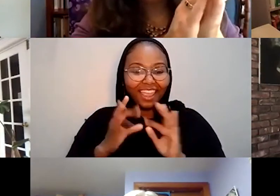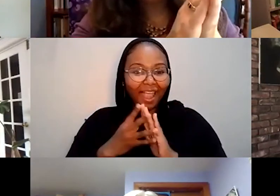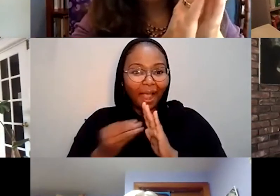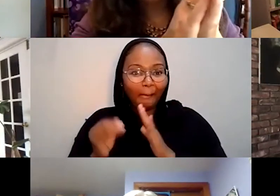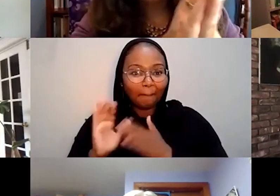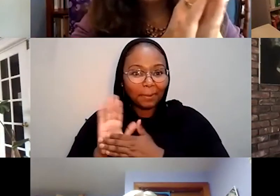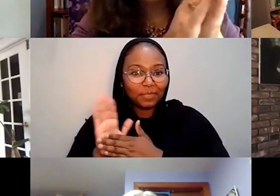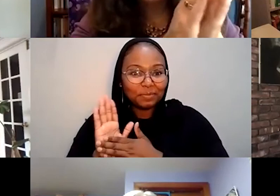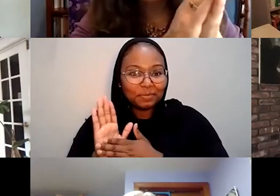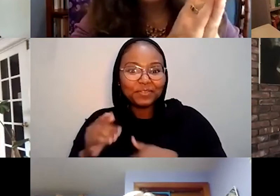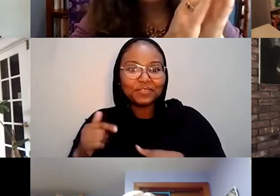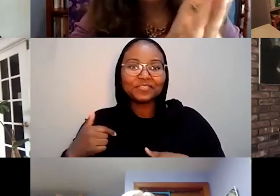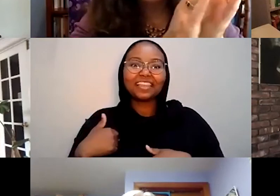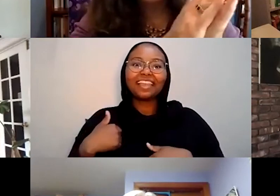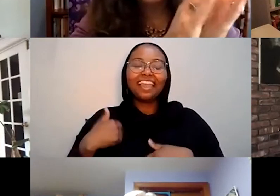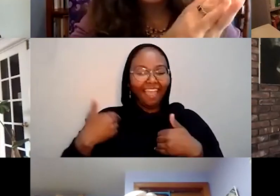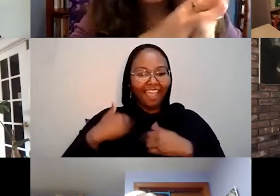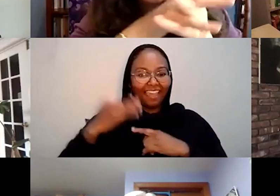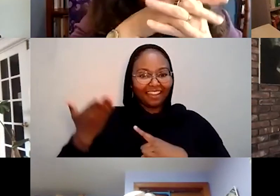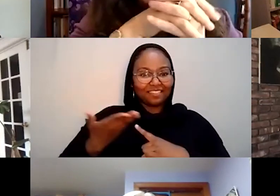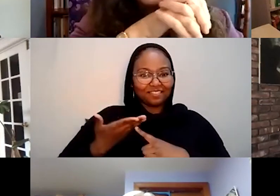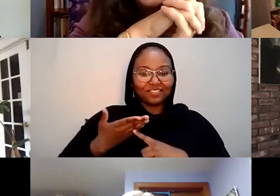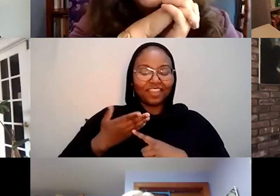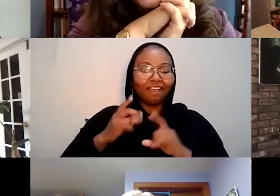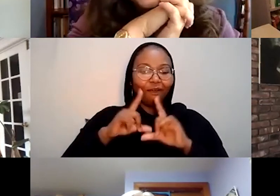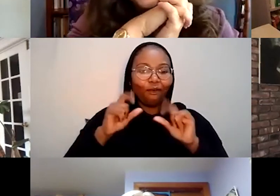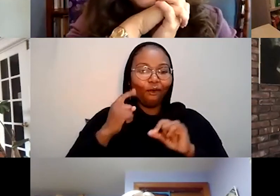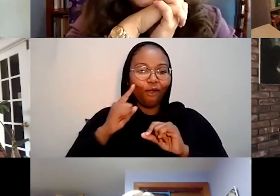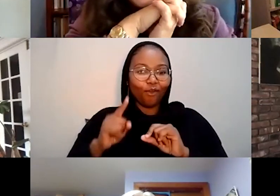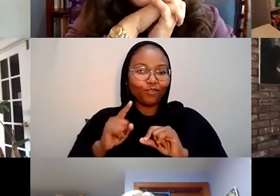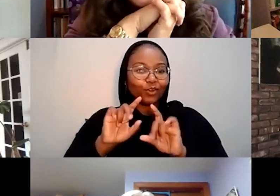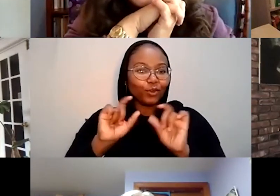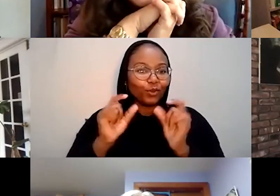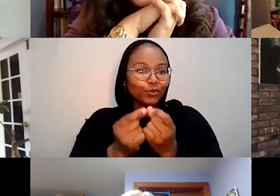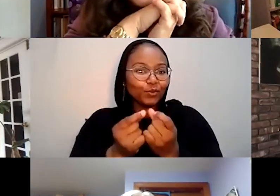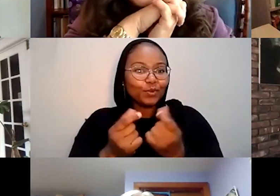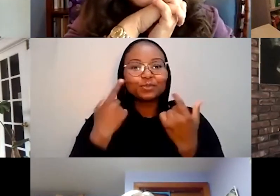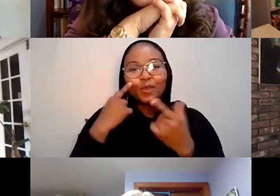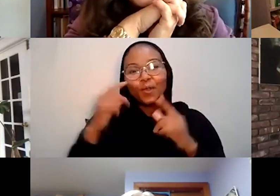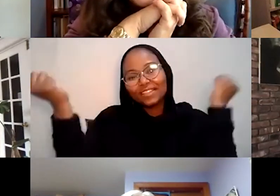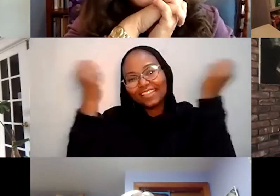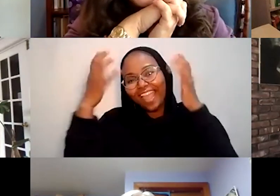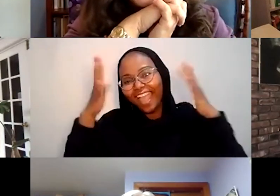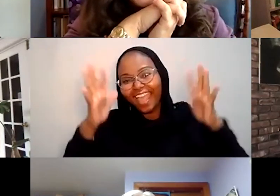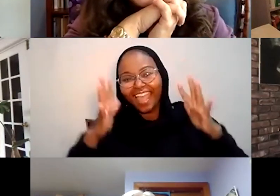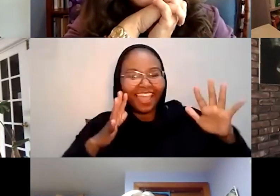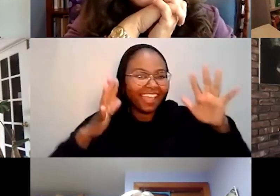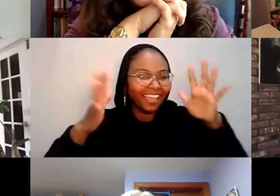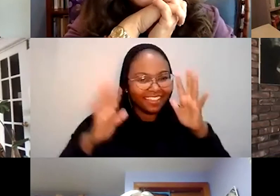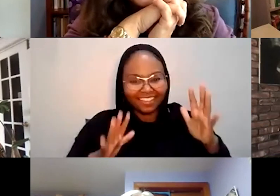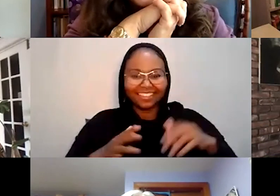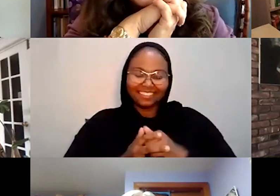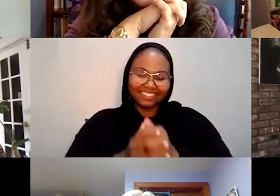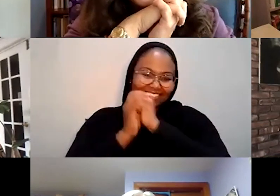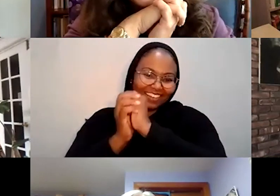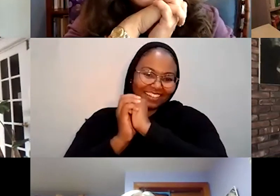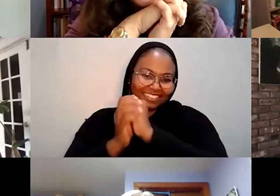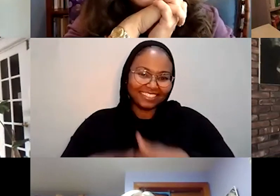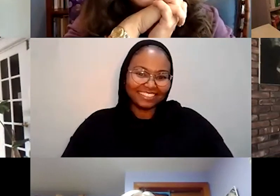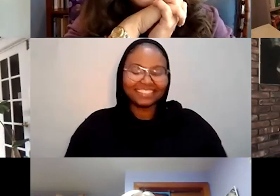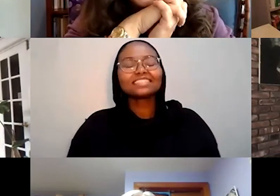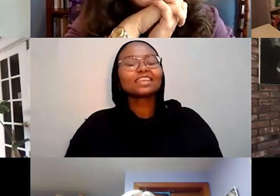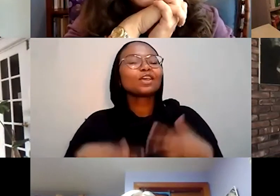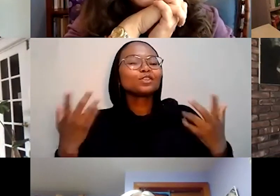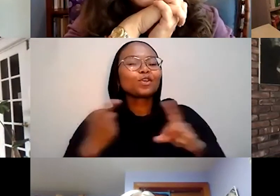for your group. So yay. Thank you everyone for being part of this. On behalf of